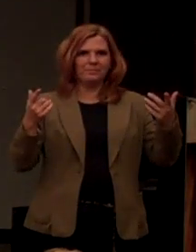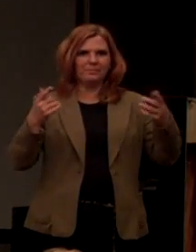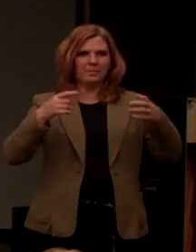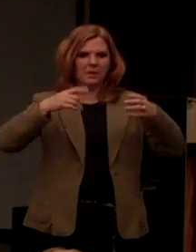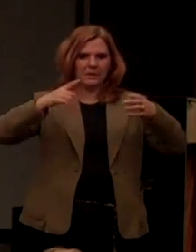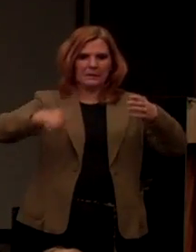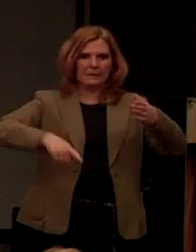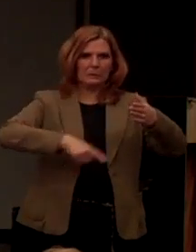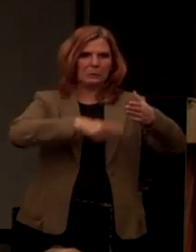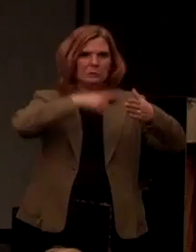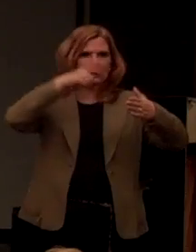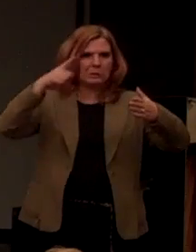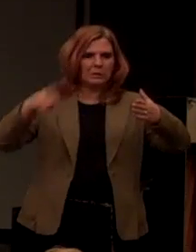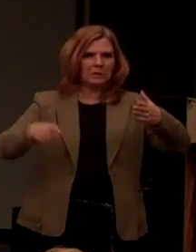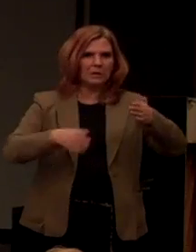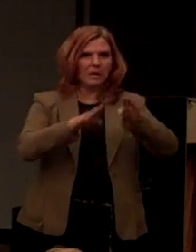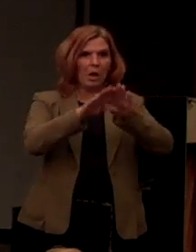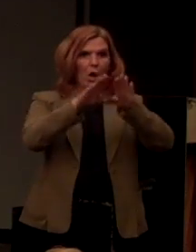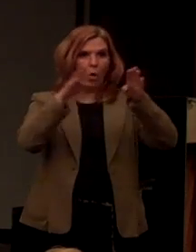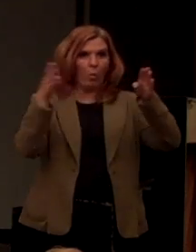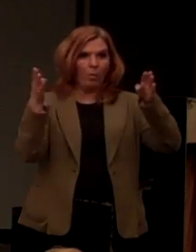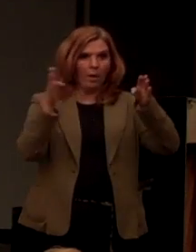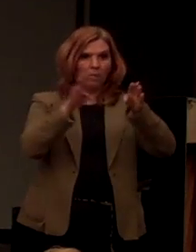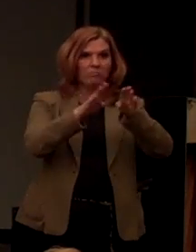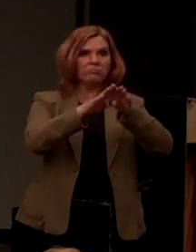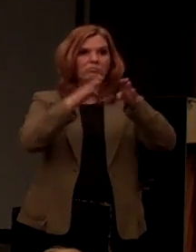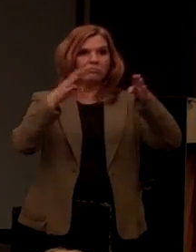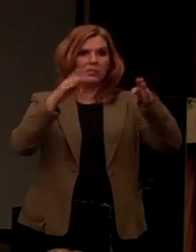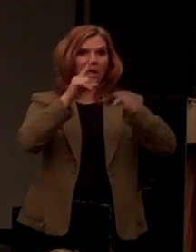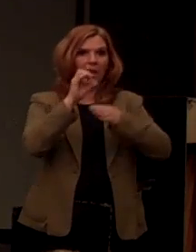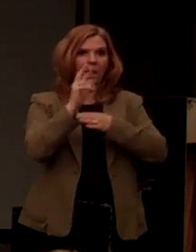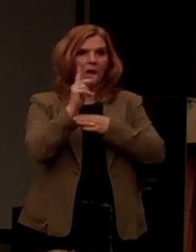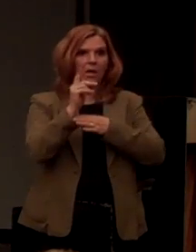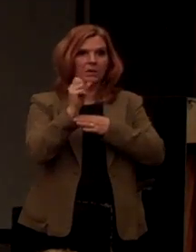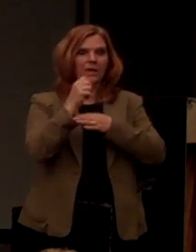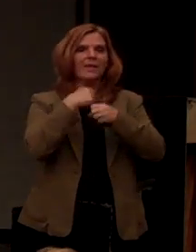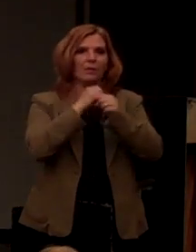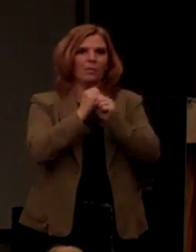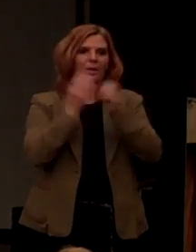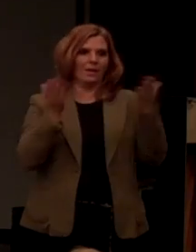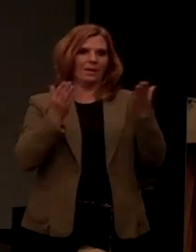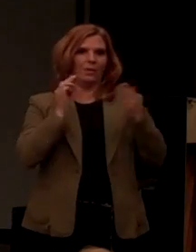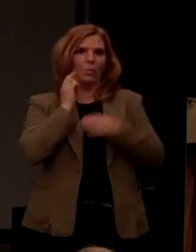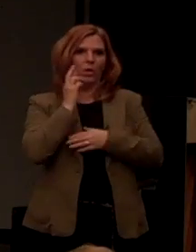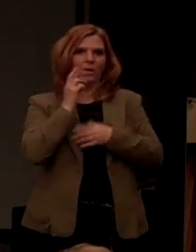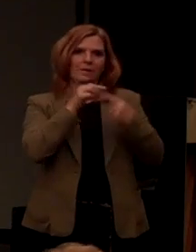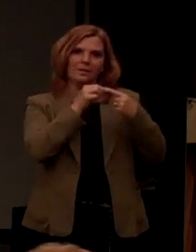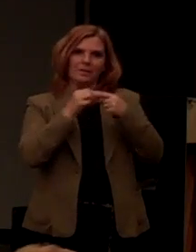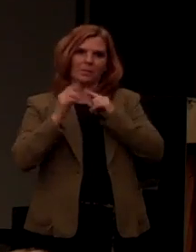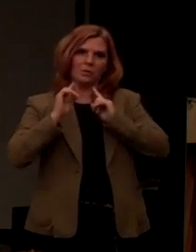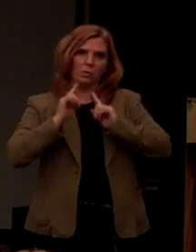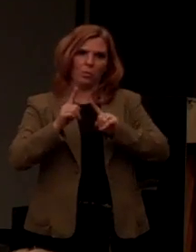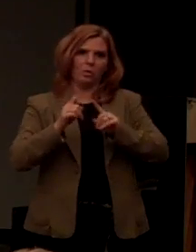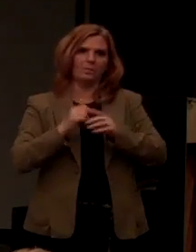gears that are down there that open and close those locks? They were made in Wheeling, West Virginia. Special order.